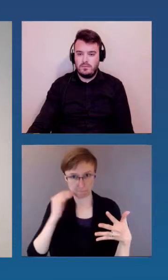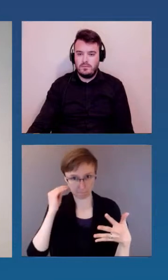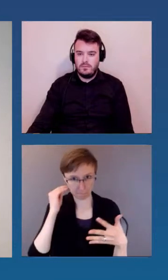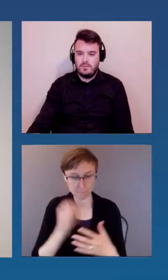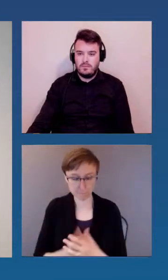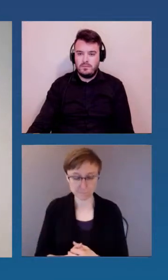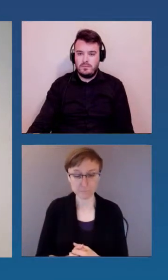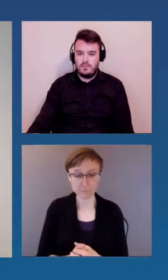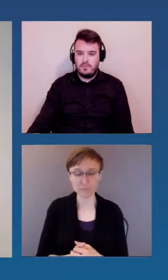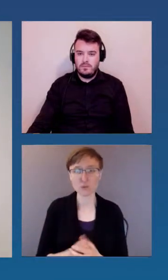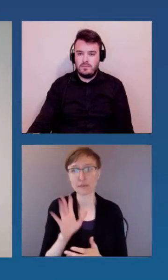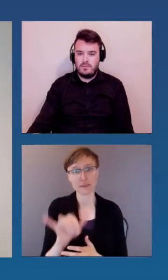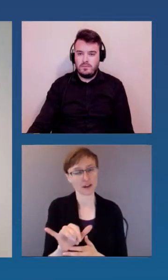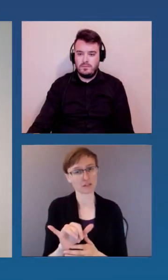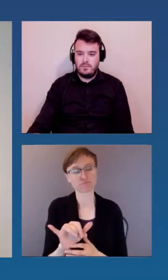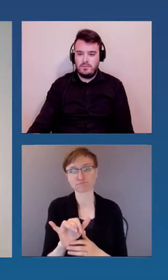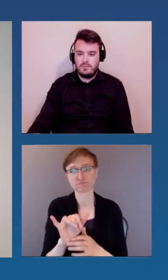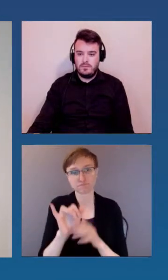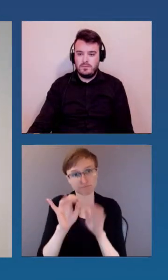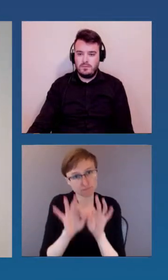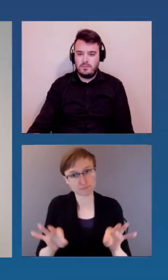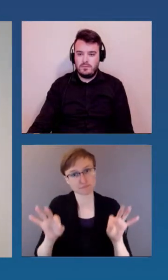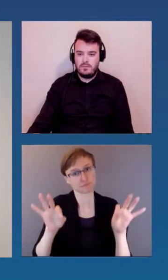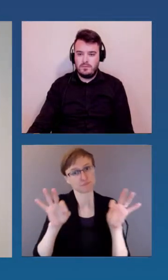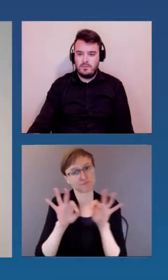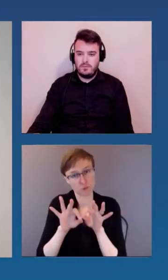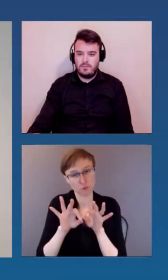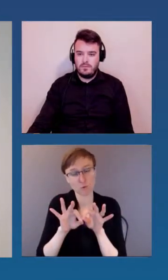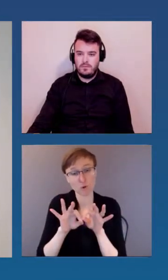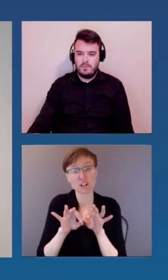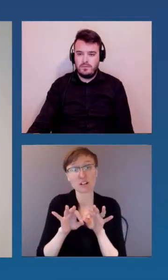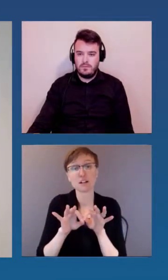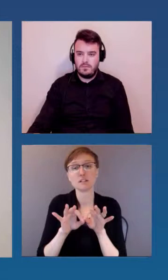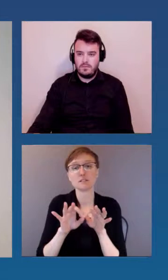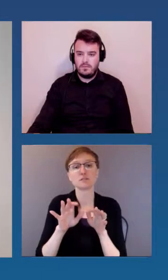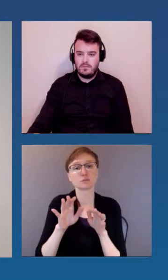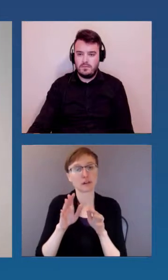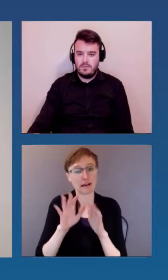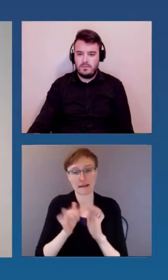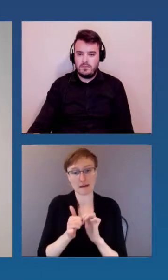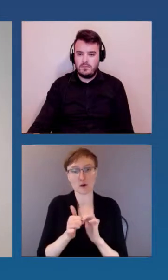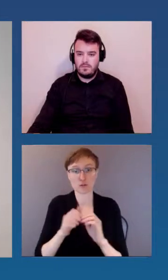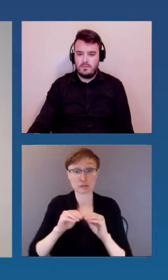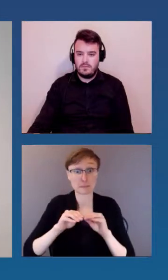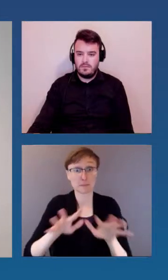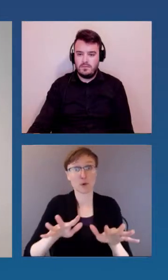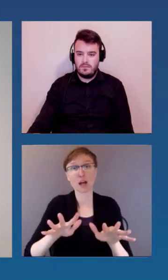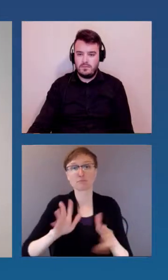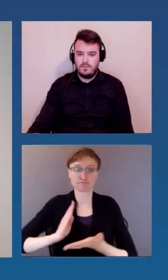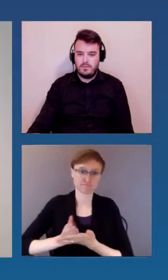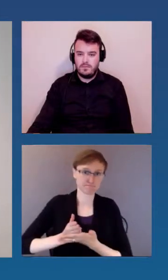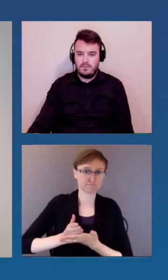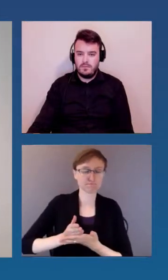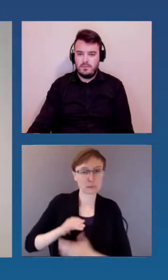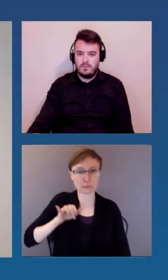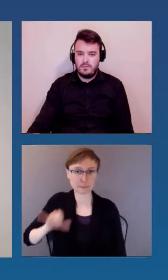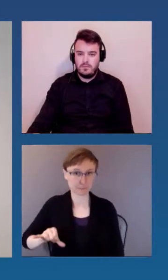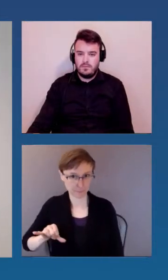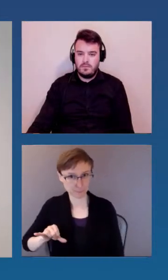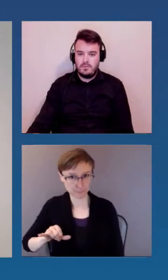it is important to stay home when you're sick. That's the first thing. So, a message to university and college students: if you're not feeling